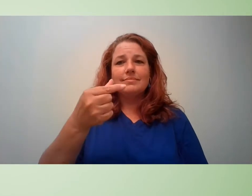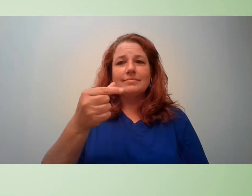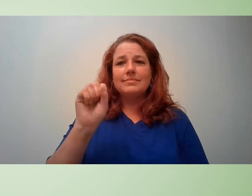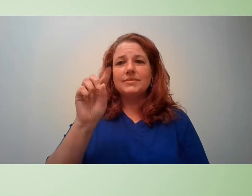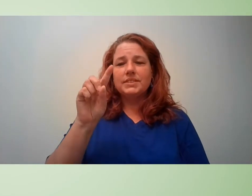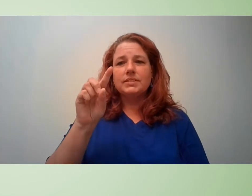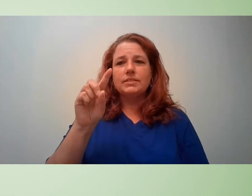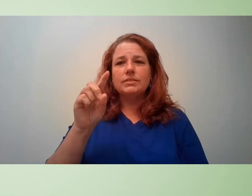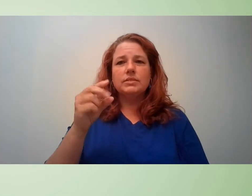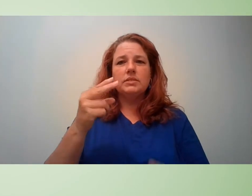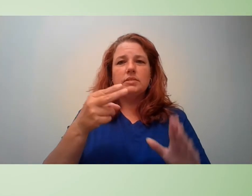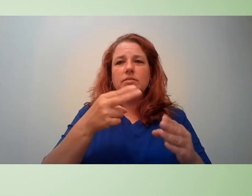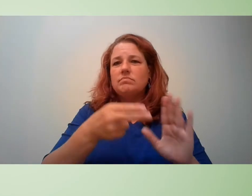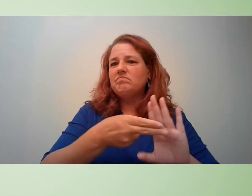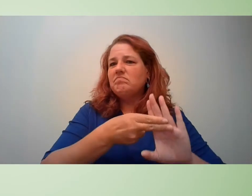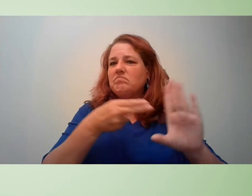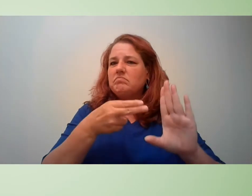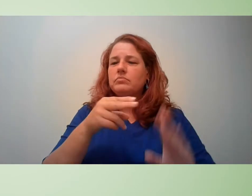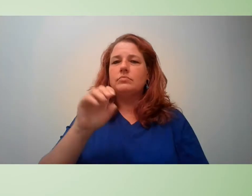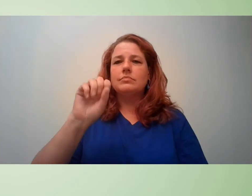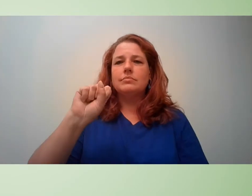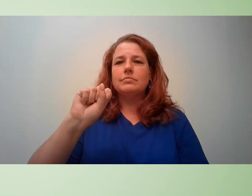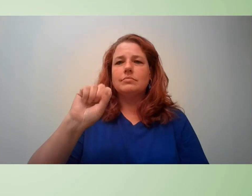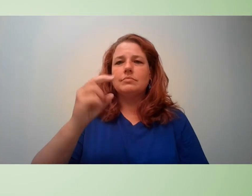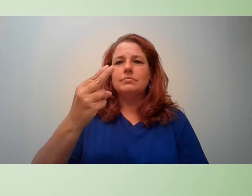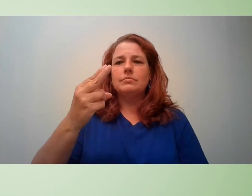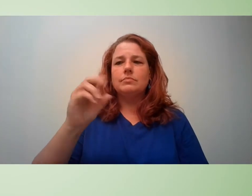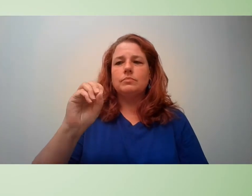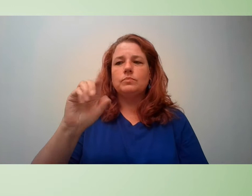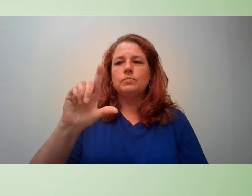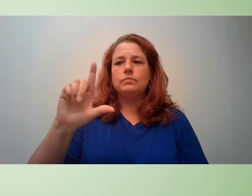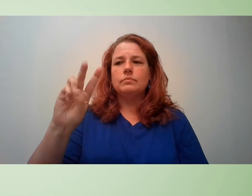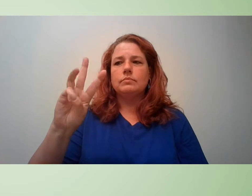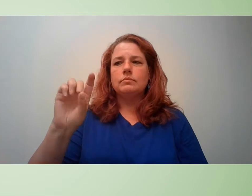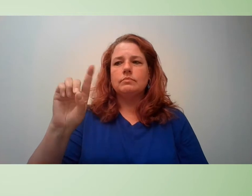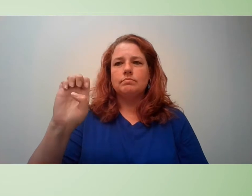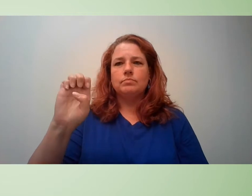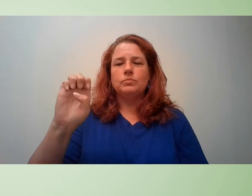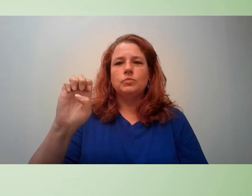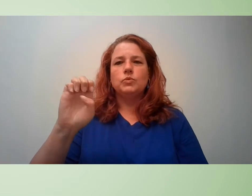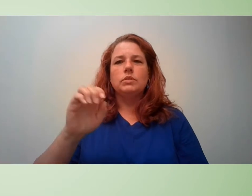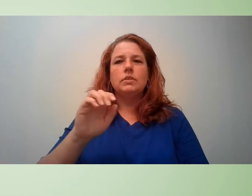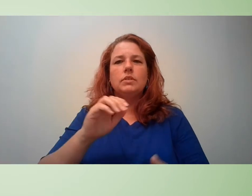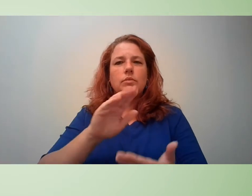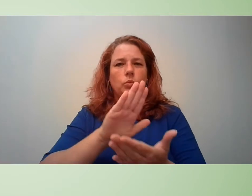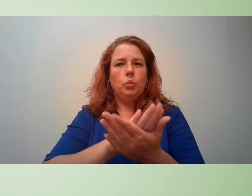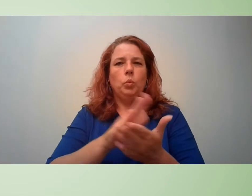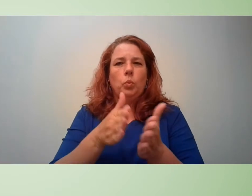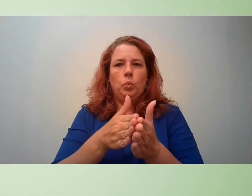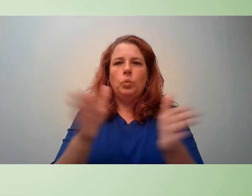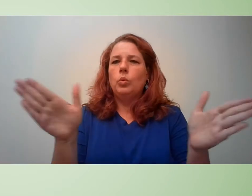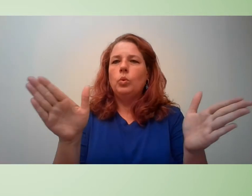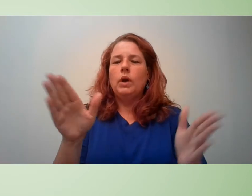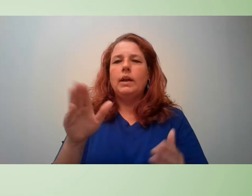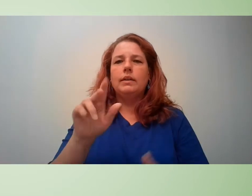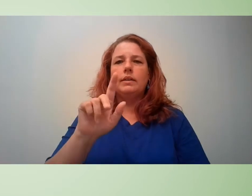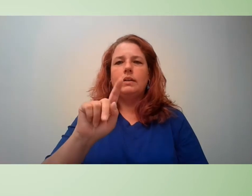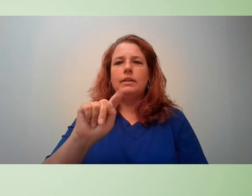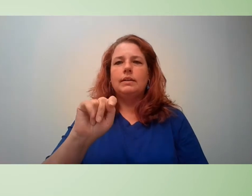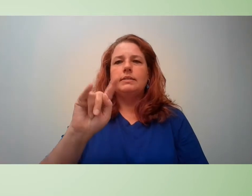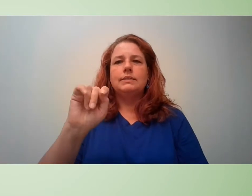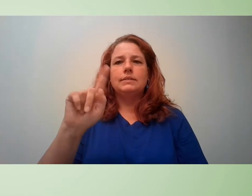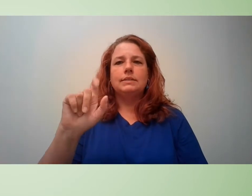GSD is a school-wide Title I program because of the high percentage of low-income and at-risk students. This means